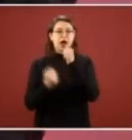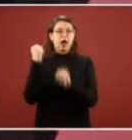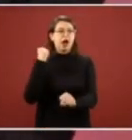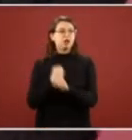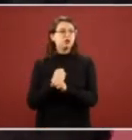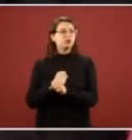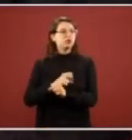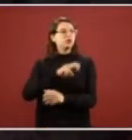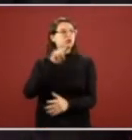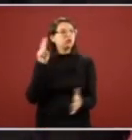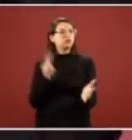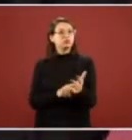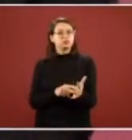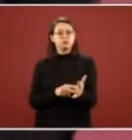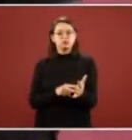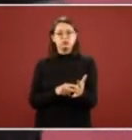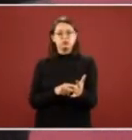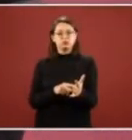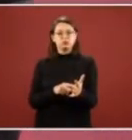2000. In the year